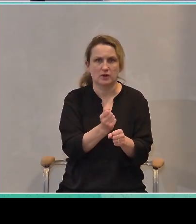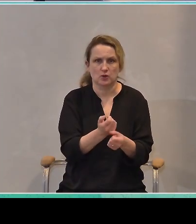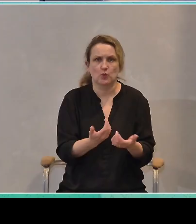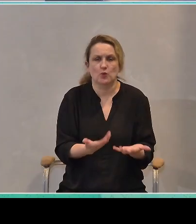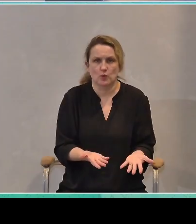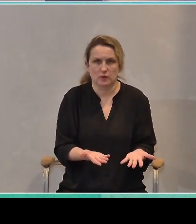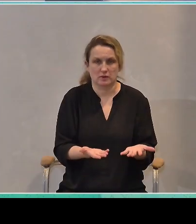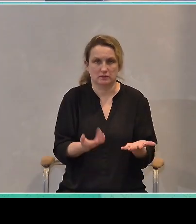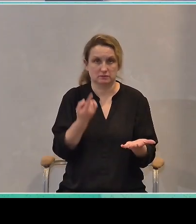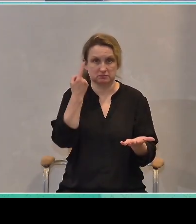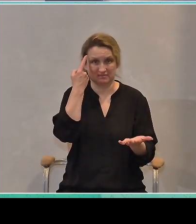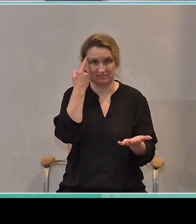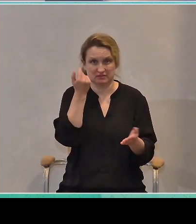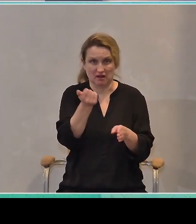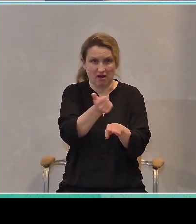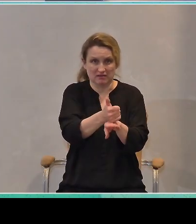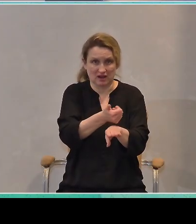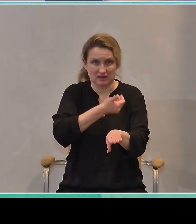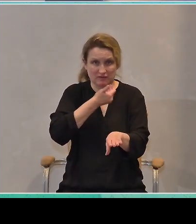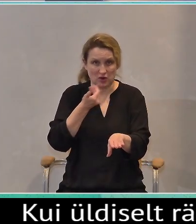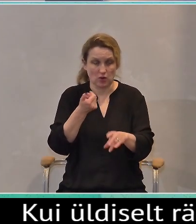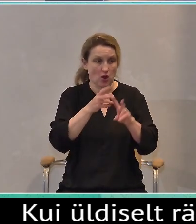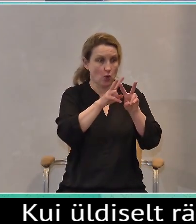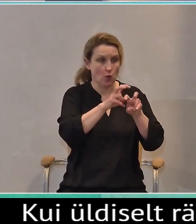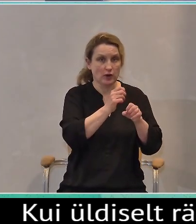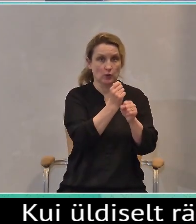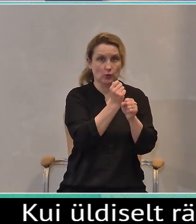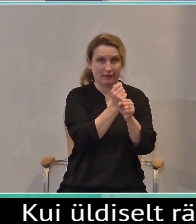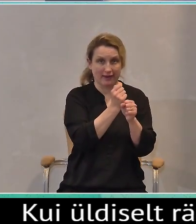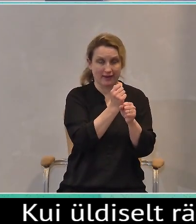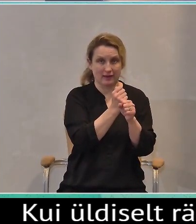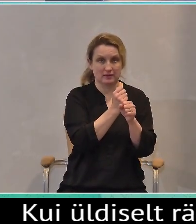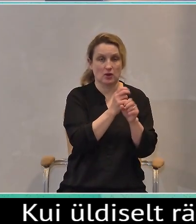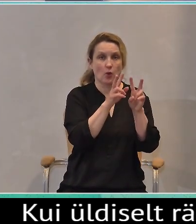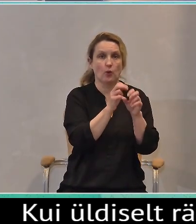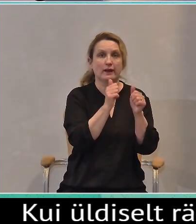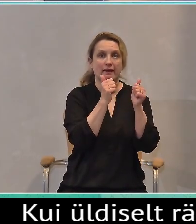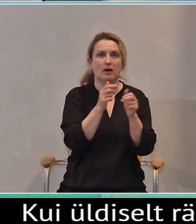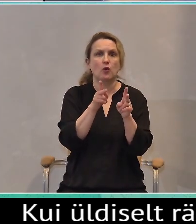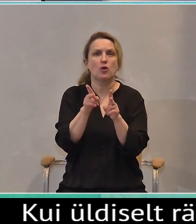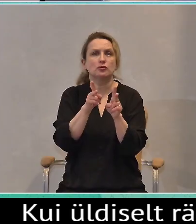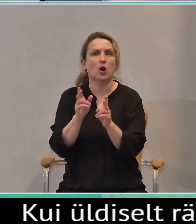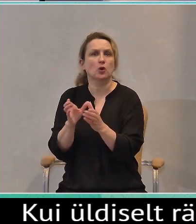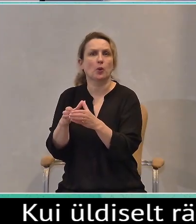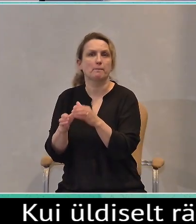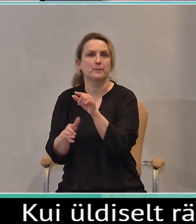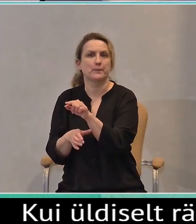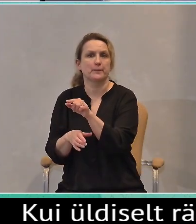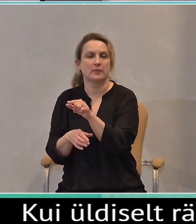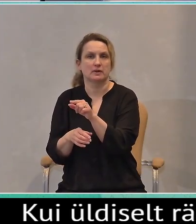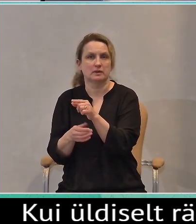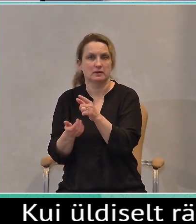Studies are difficult to carry out. There are very few patients, and there are no